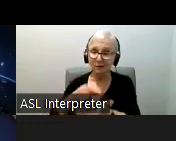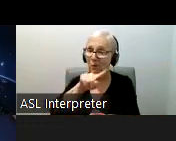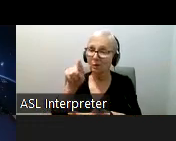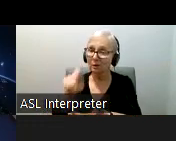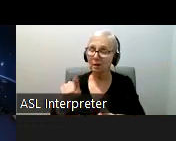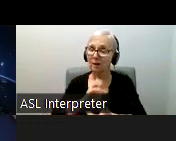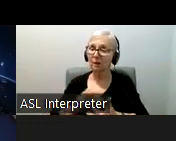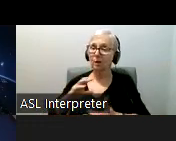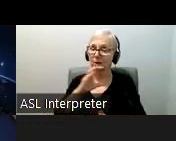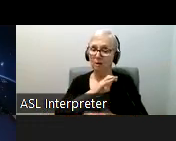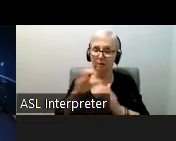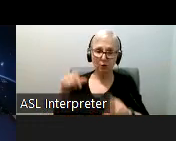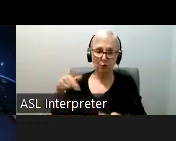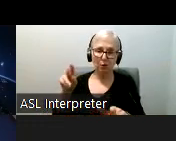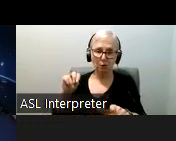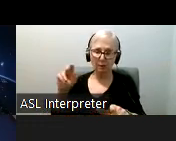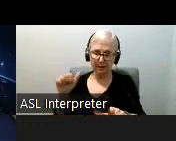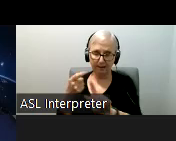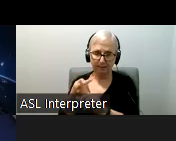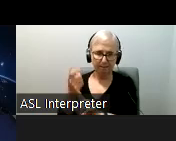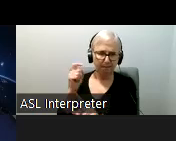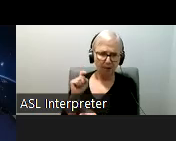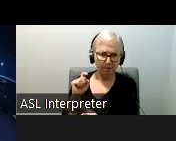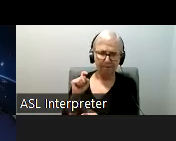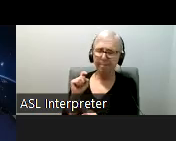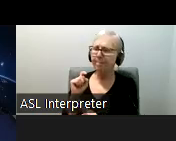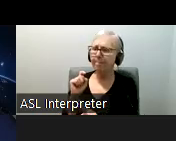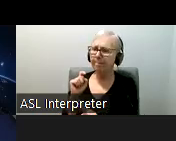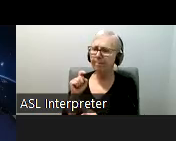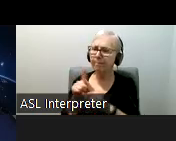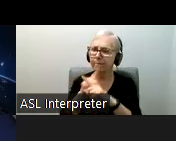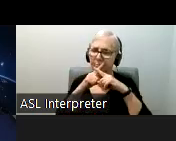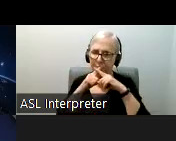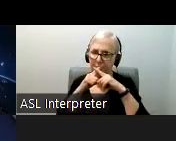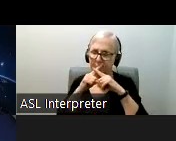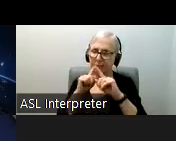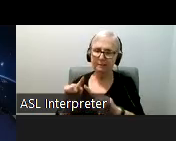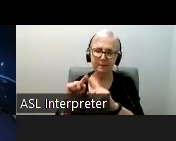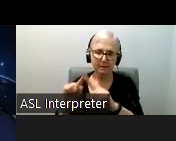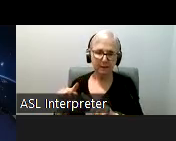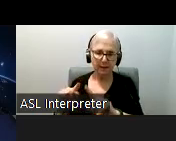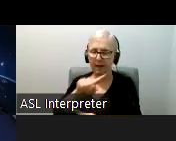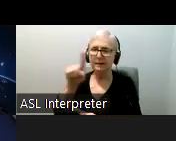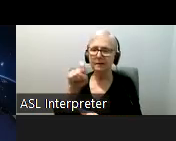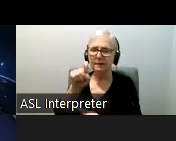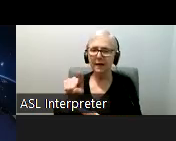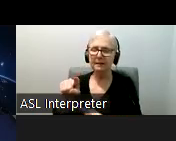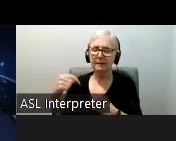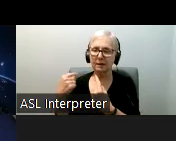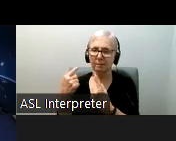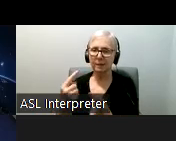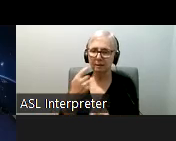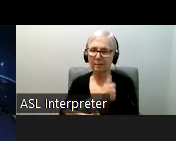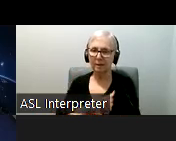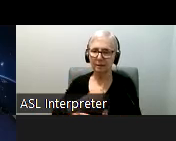there is a Q&A from an anonymous attendee asking, has there been an apology